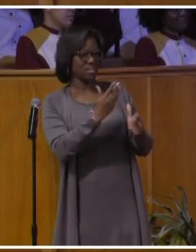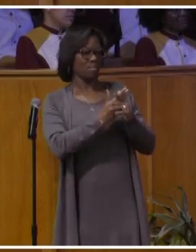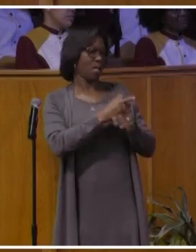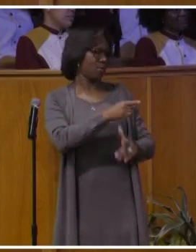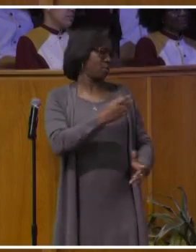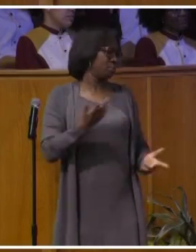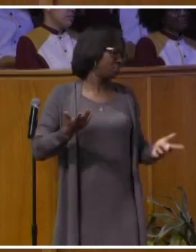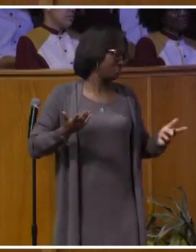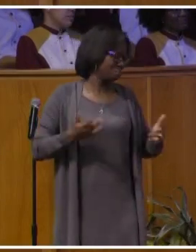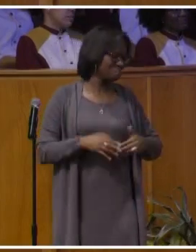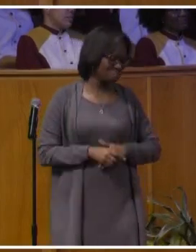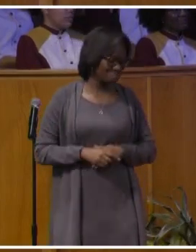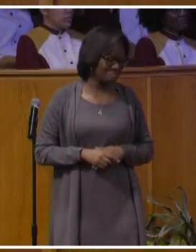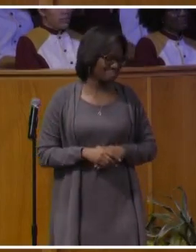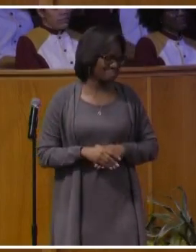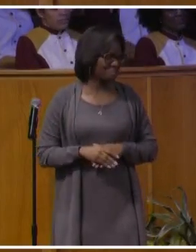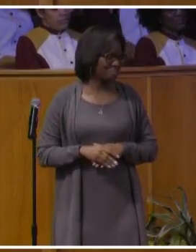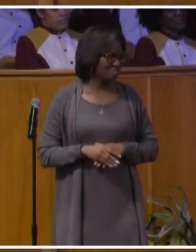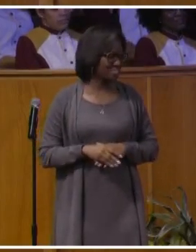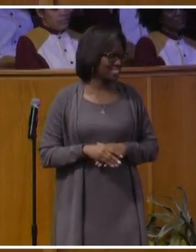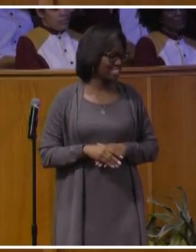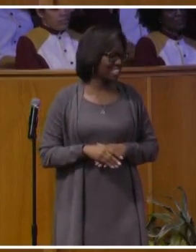nerves.